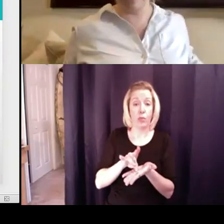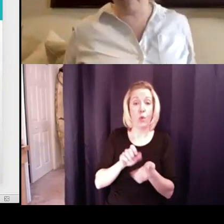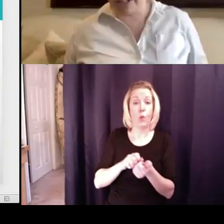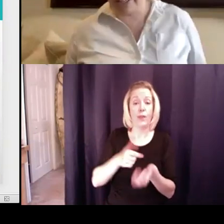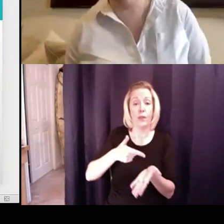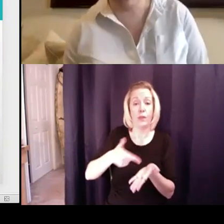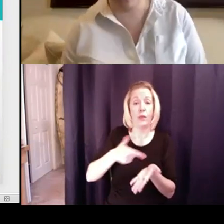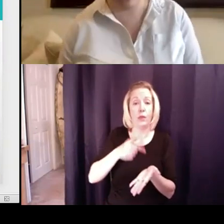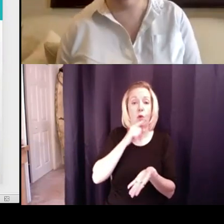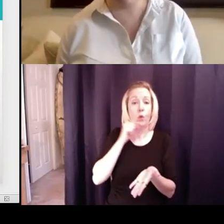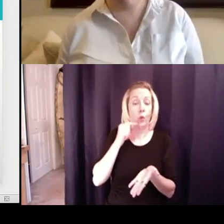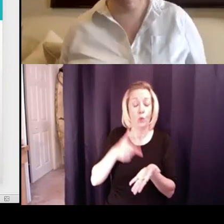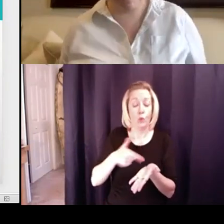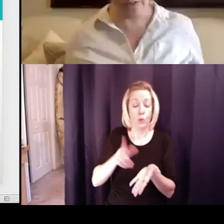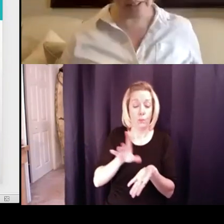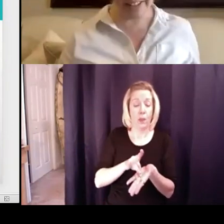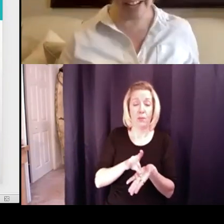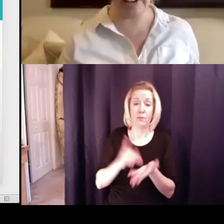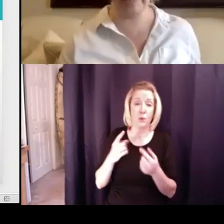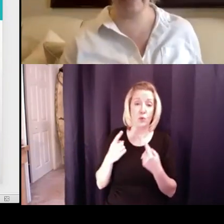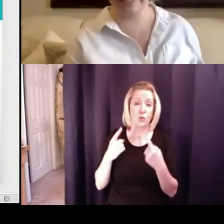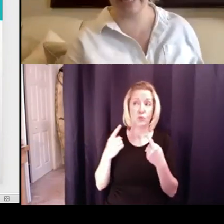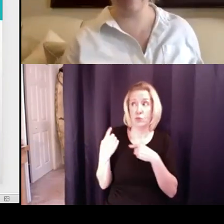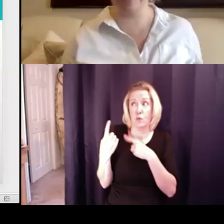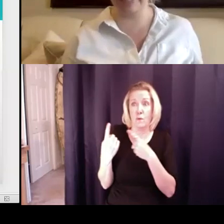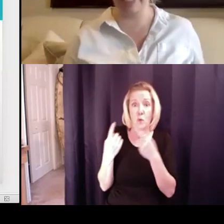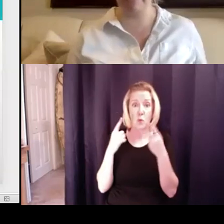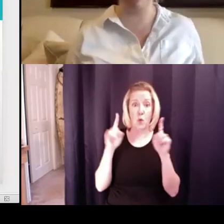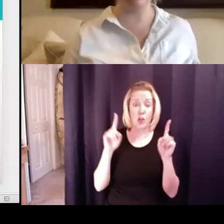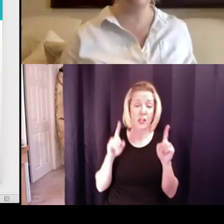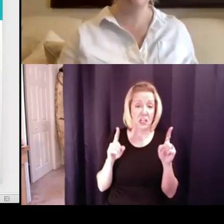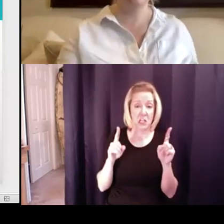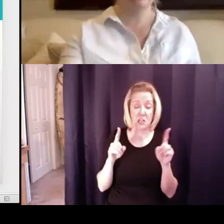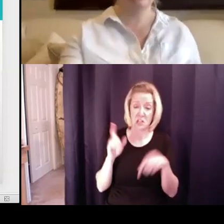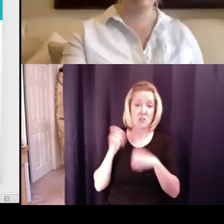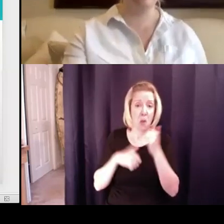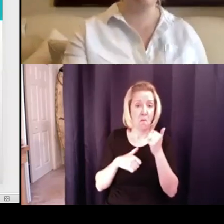And it's been working out really well so far, knock on wood, they haven't really come apart.